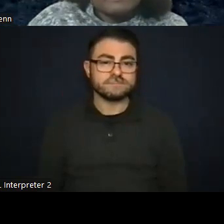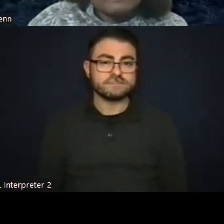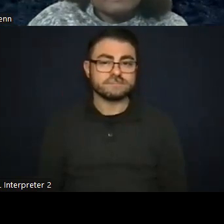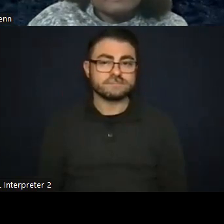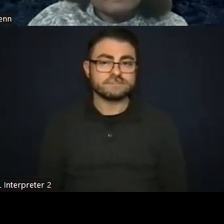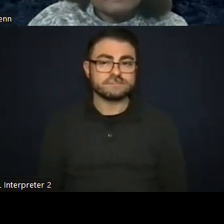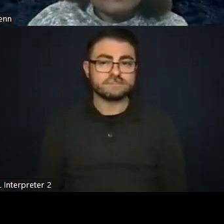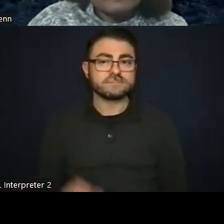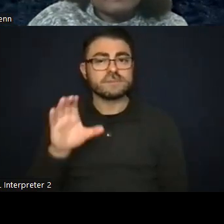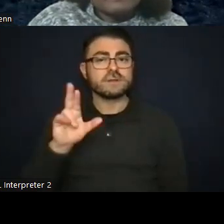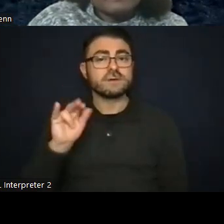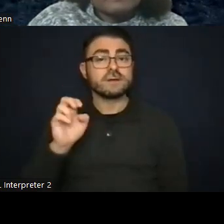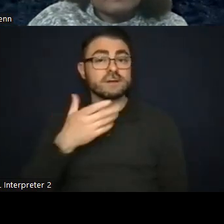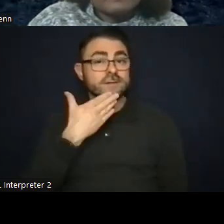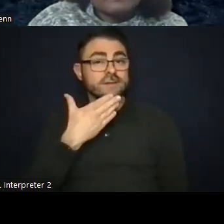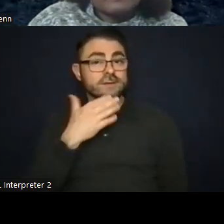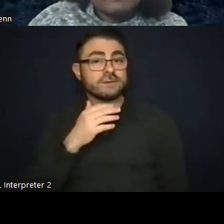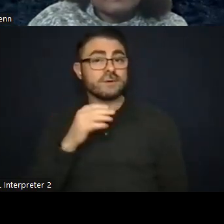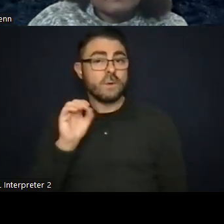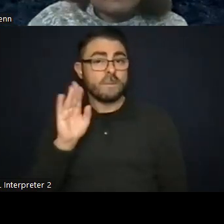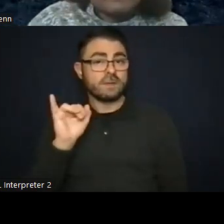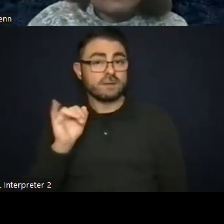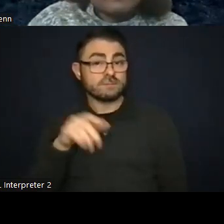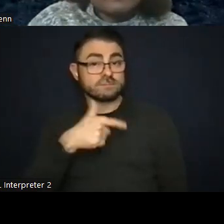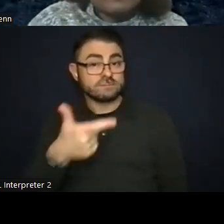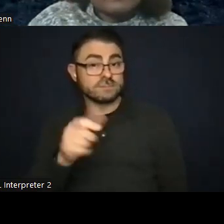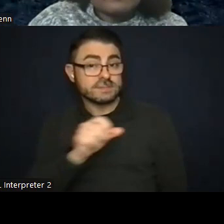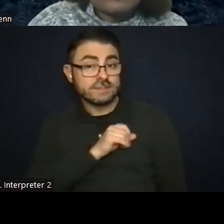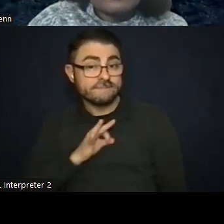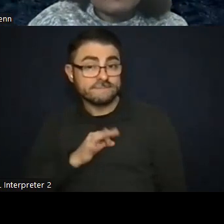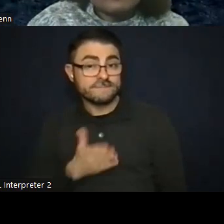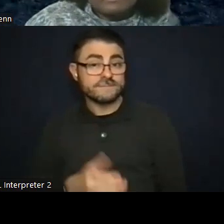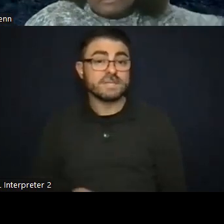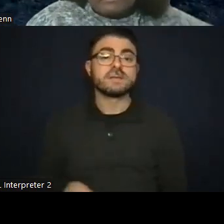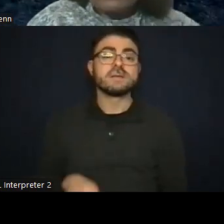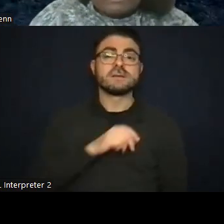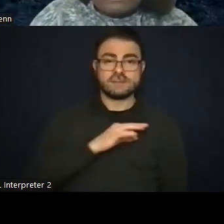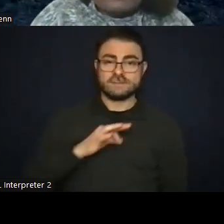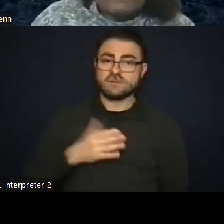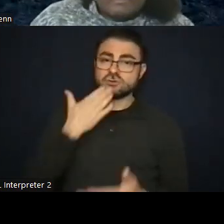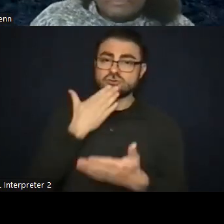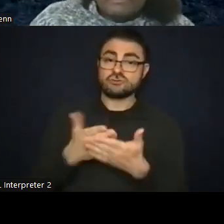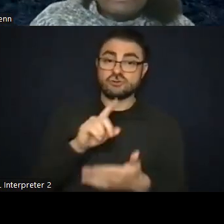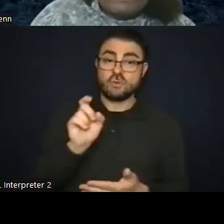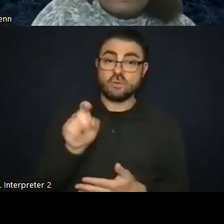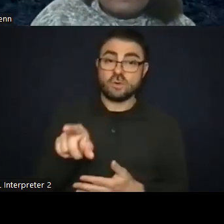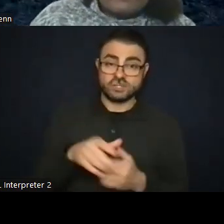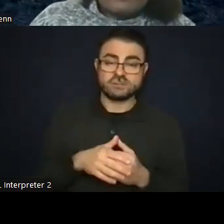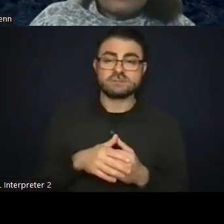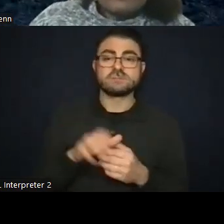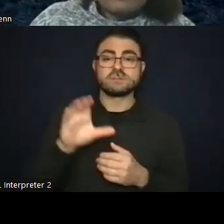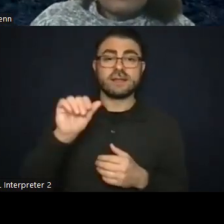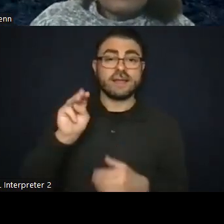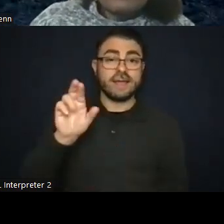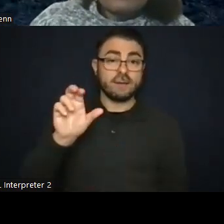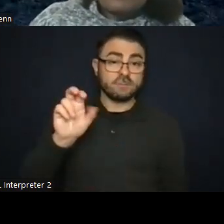Co-Chair Obi. Staff? That is a really good question, Commissioner Cameron. And I think there's sort of a two-part answer to